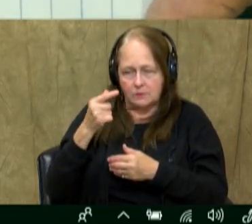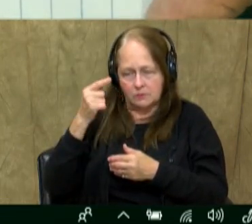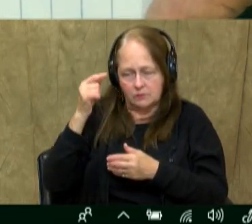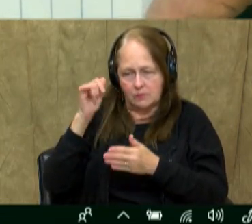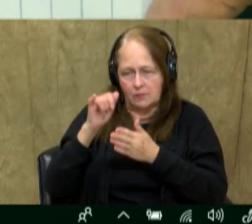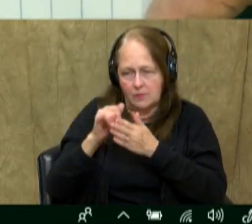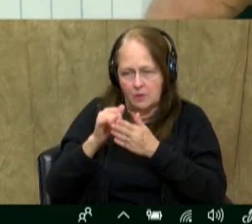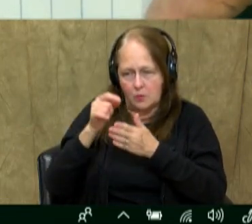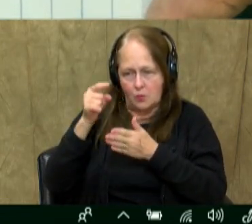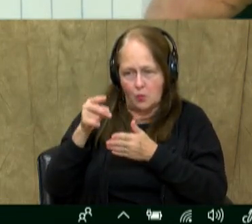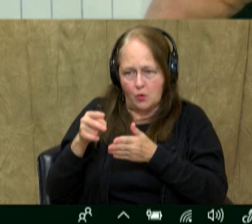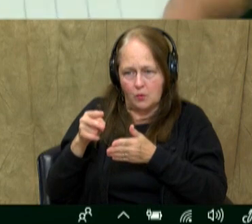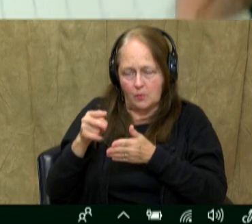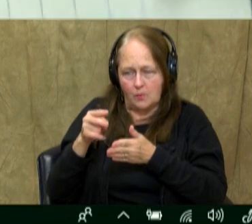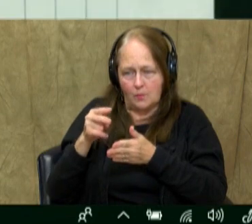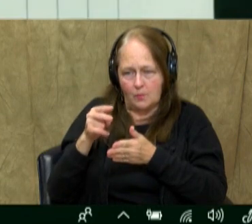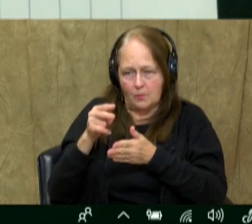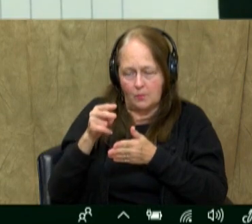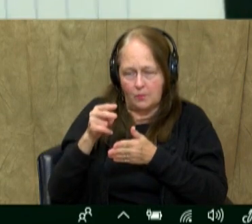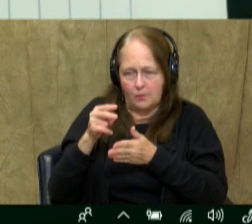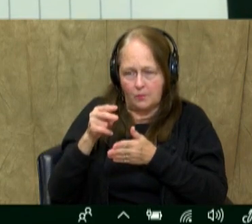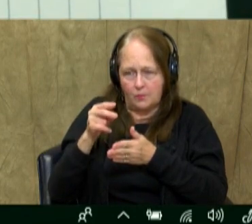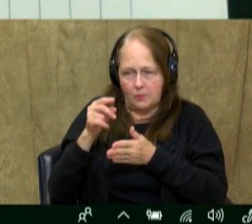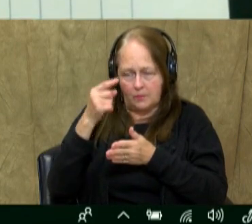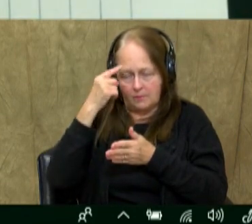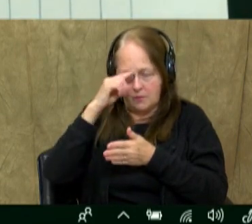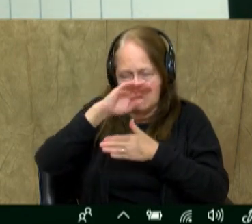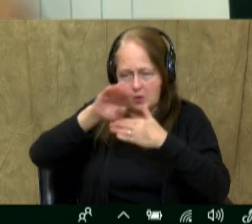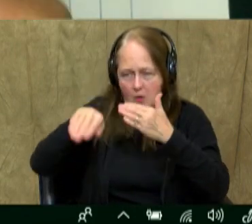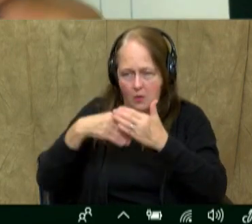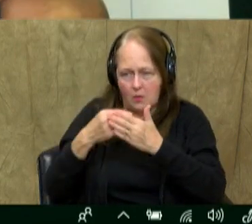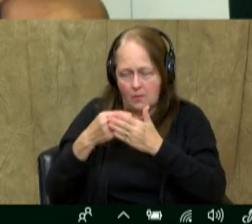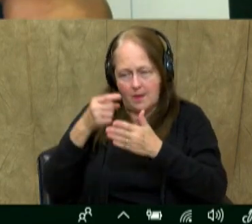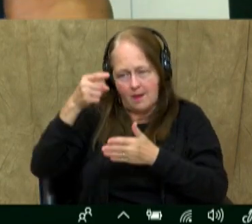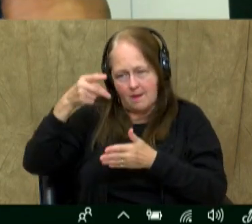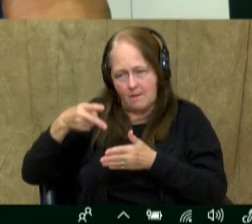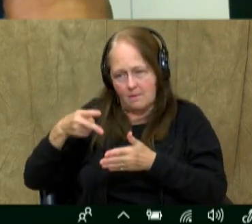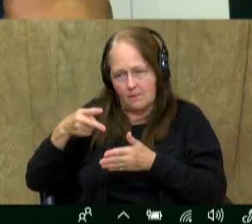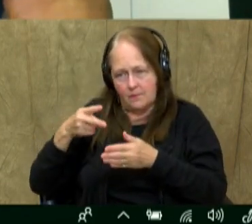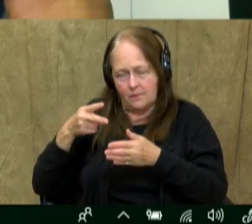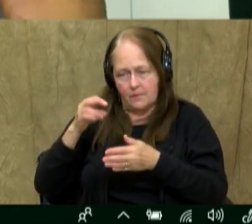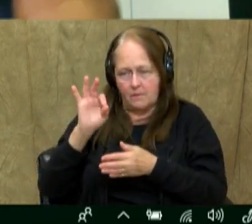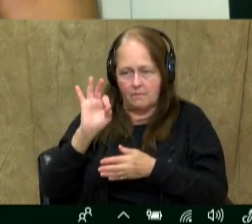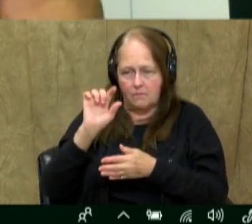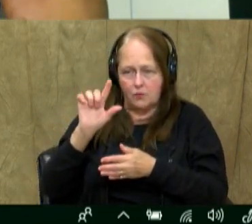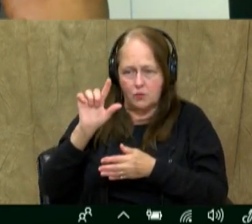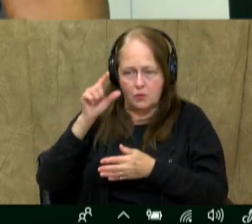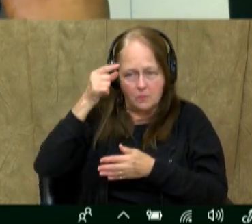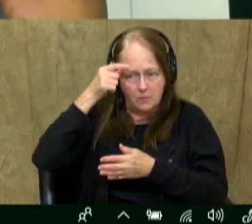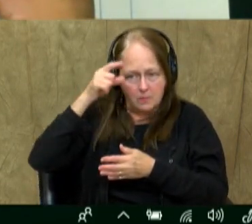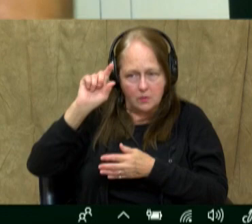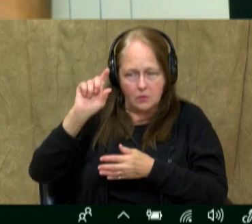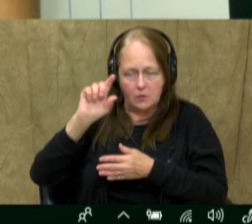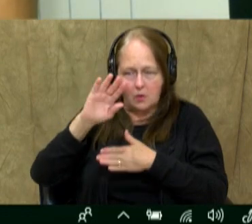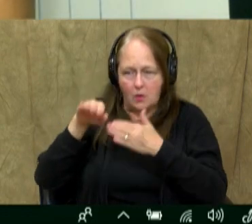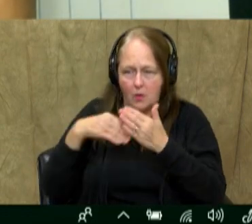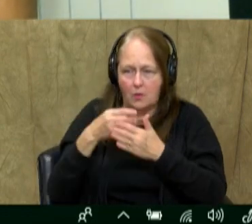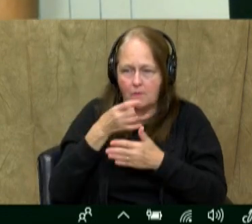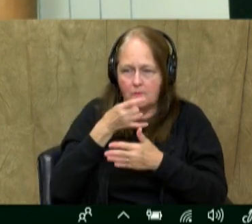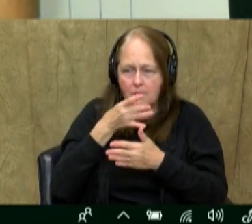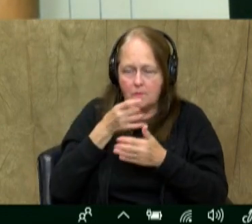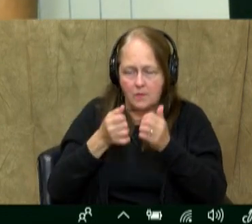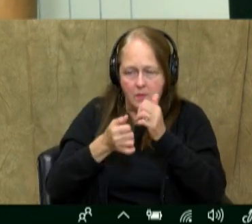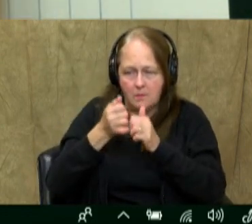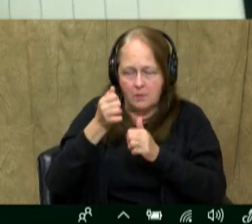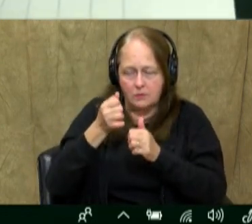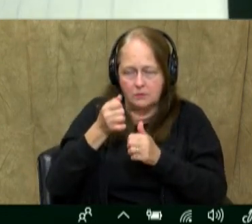quarter. So now let's see if that works for the other half. So now from full moon, we have all of the lit portion to most